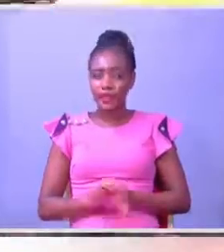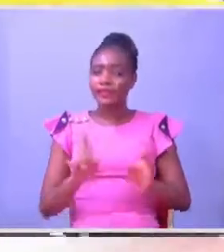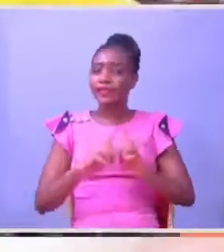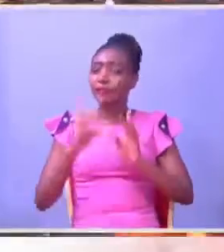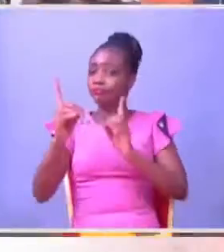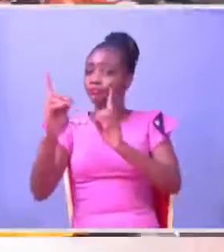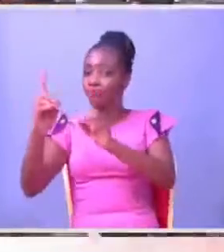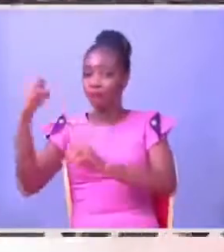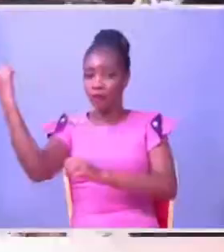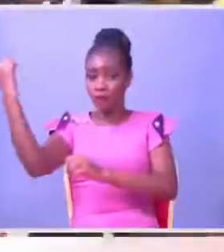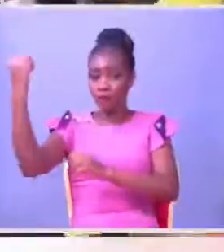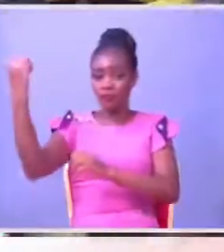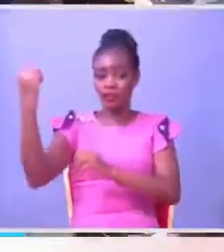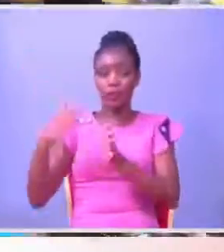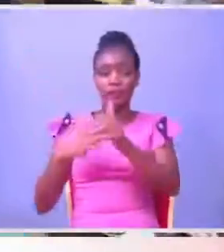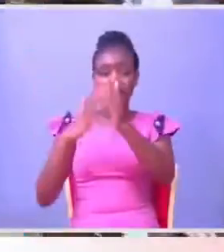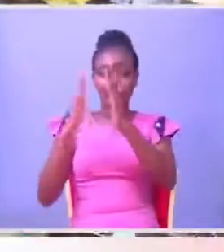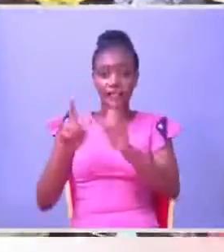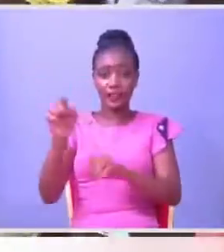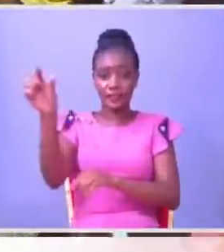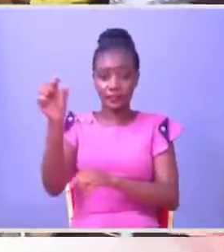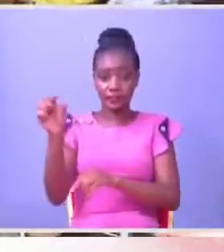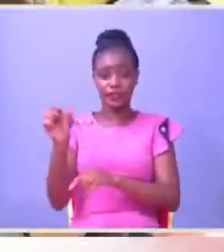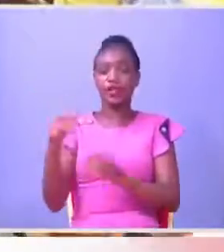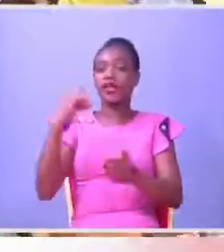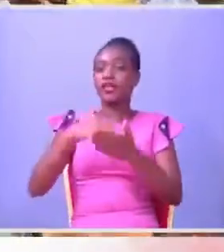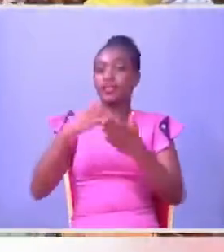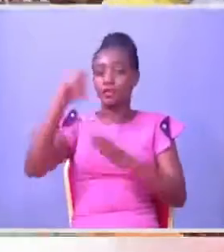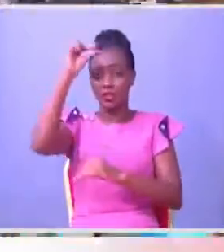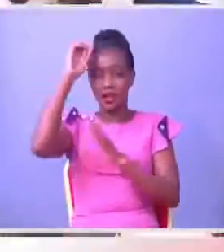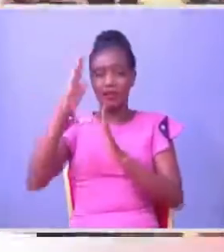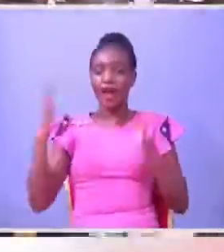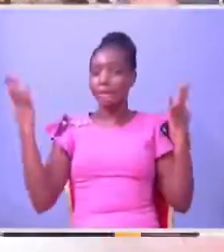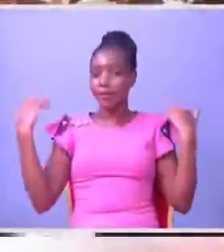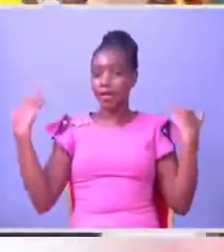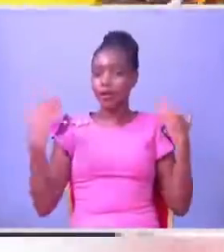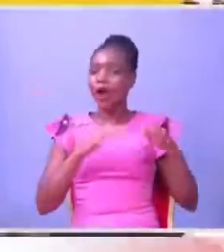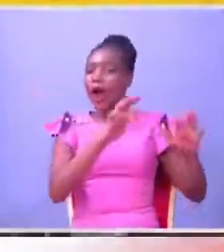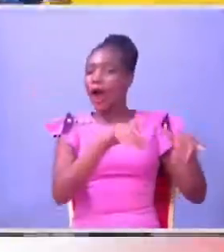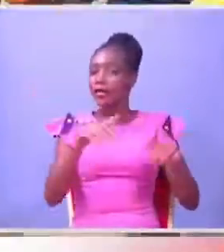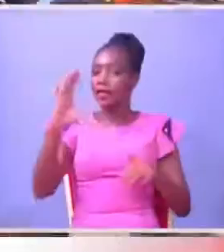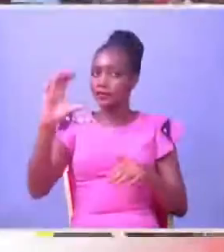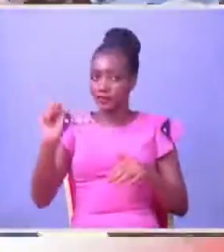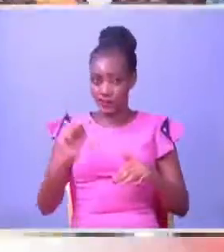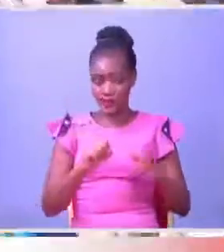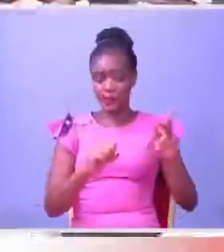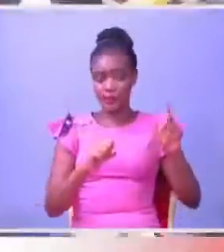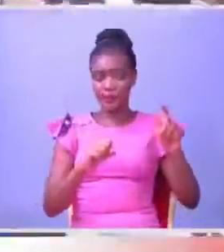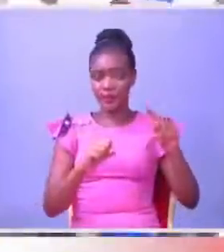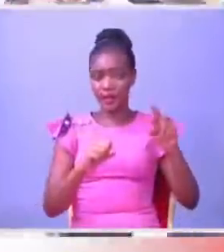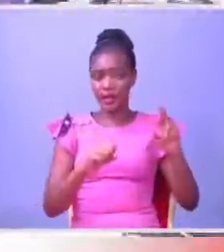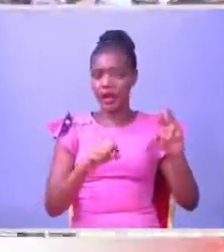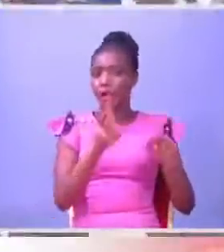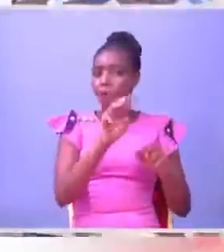Accompanied by political dignitaries from the area, including Meru Governor Kirai Tumurungi, Agriculture Cabinet Secretary Peter Munya, he